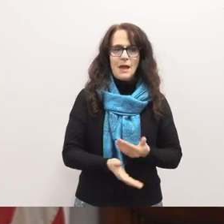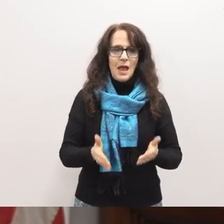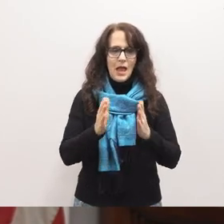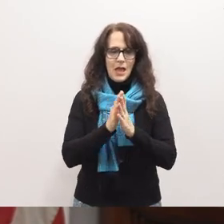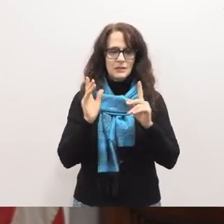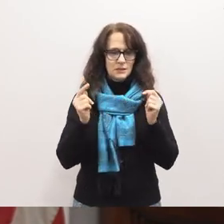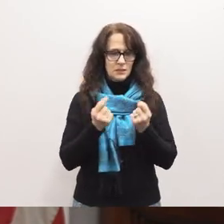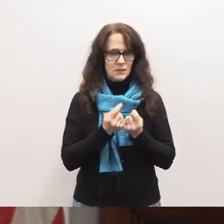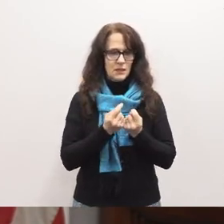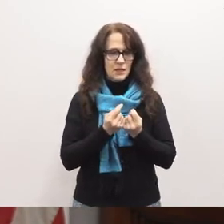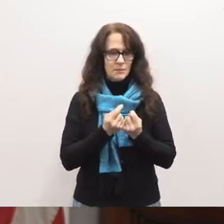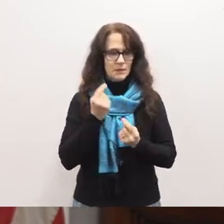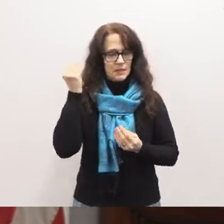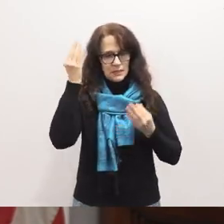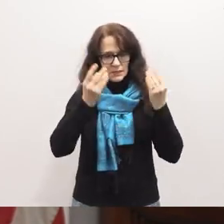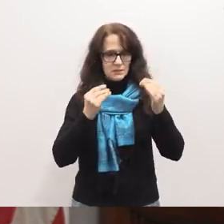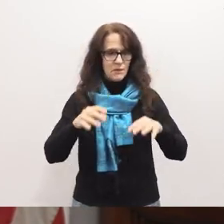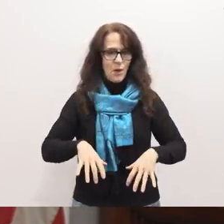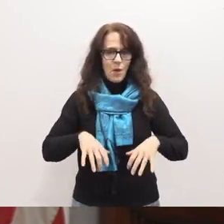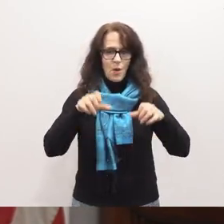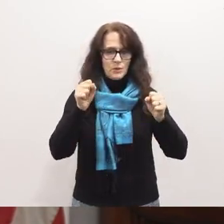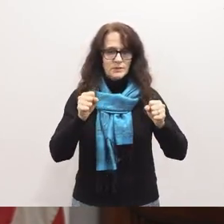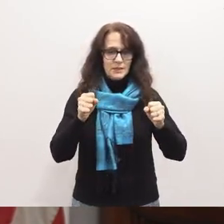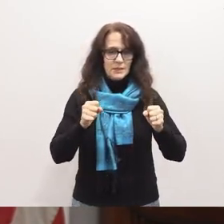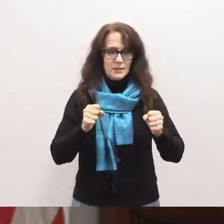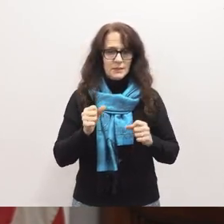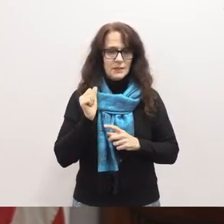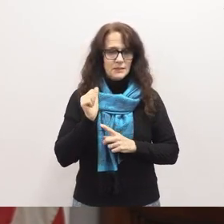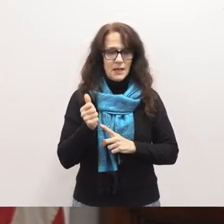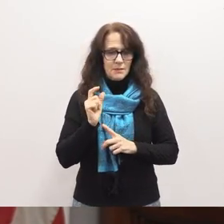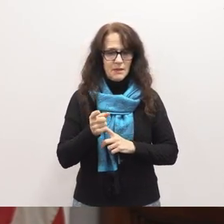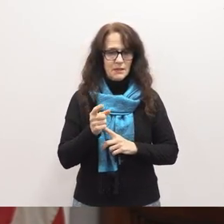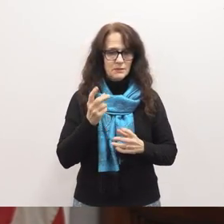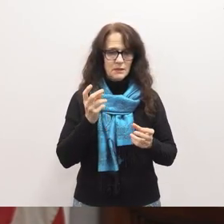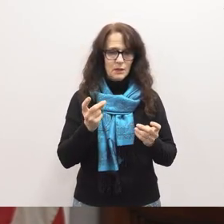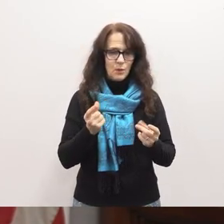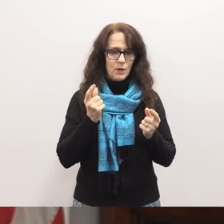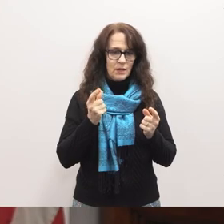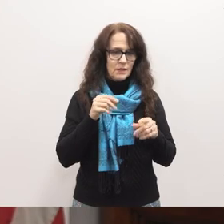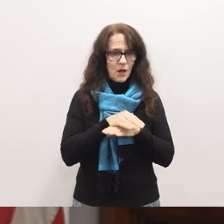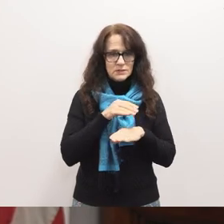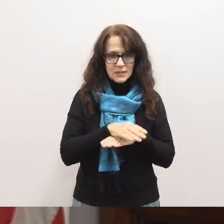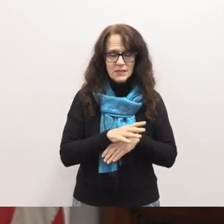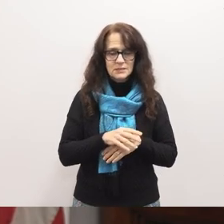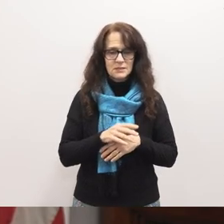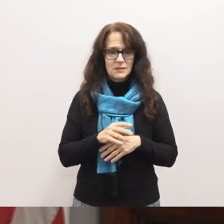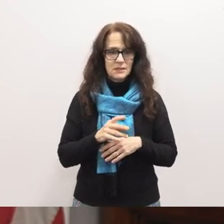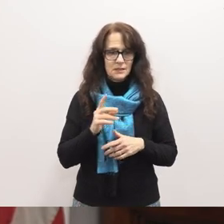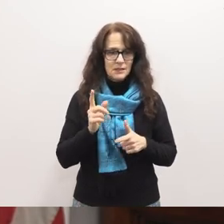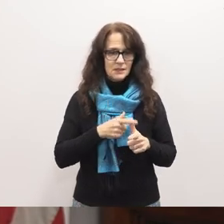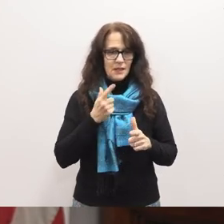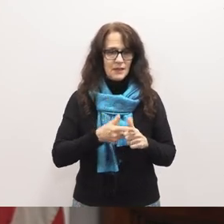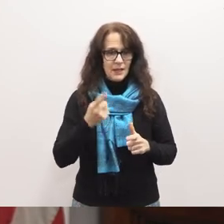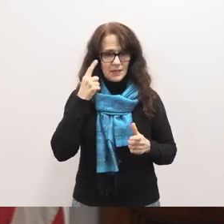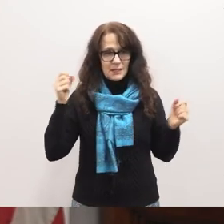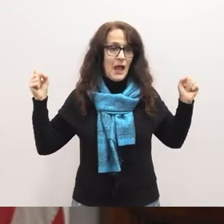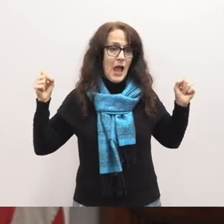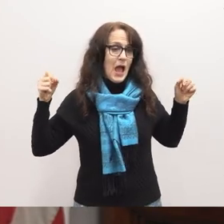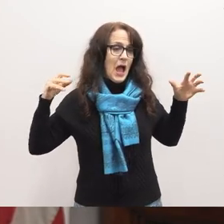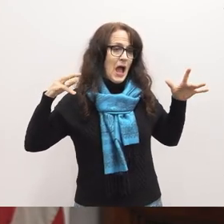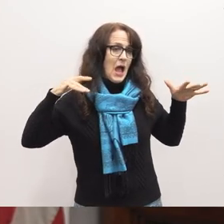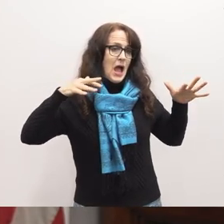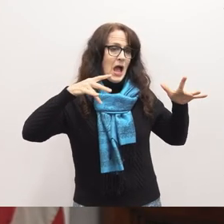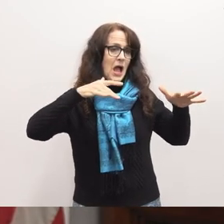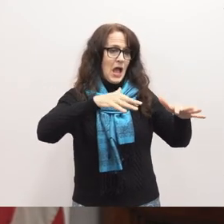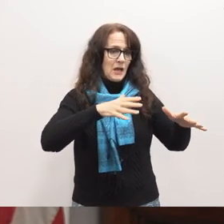team again to consider hosting, even if it's 10-minute quick consultations individually, because then I see the flood right after